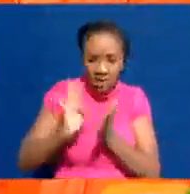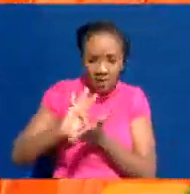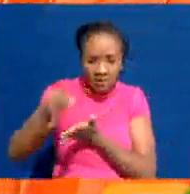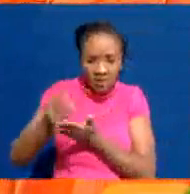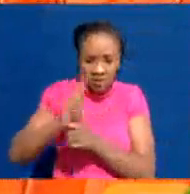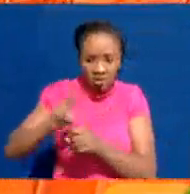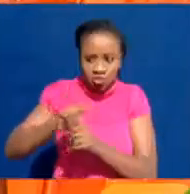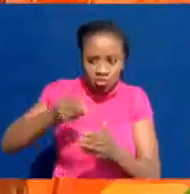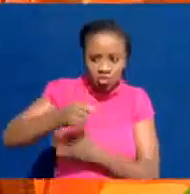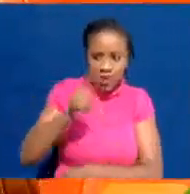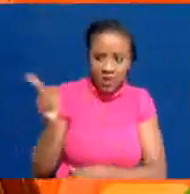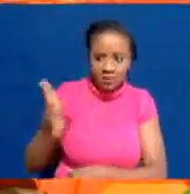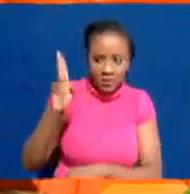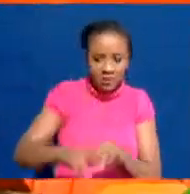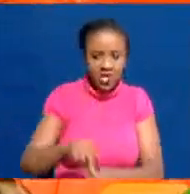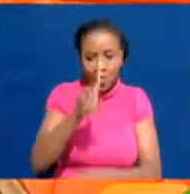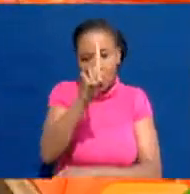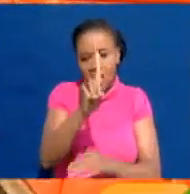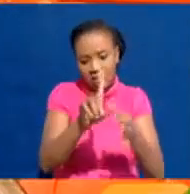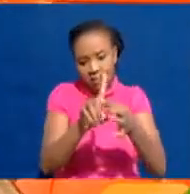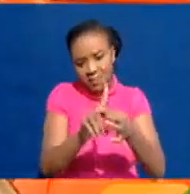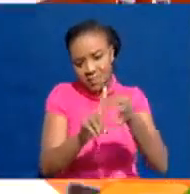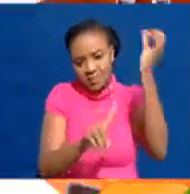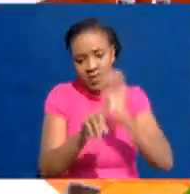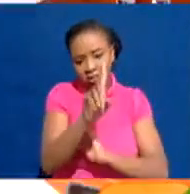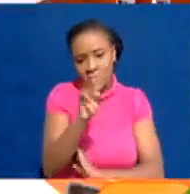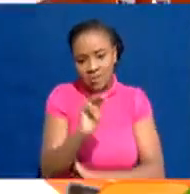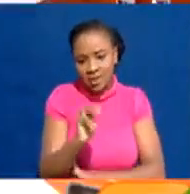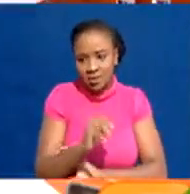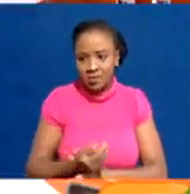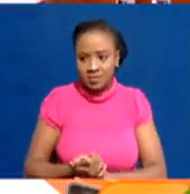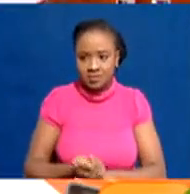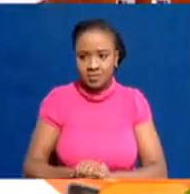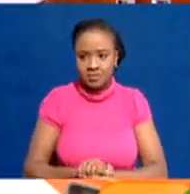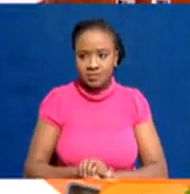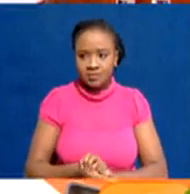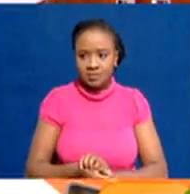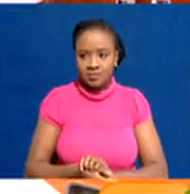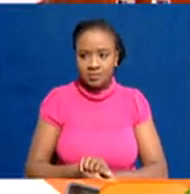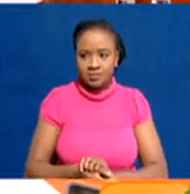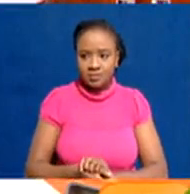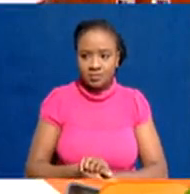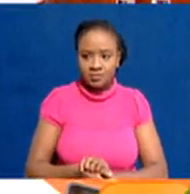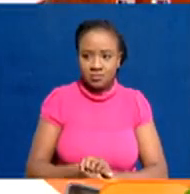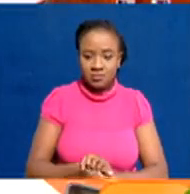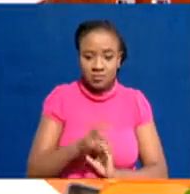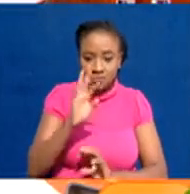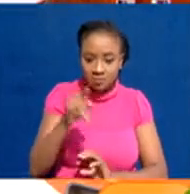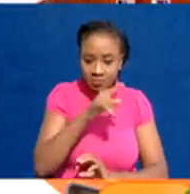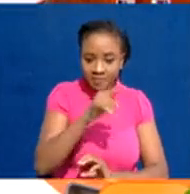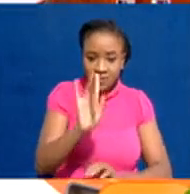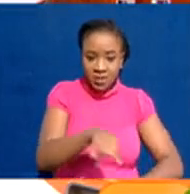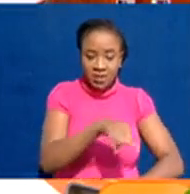zilitumika kununua kiti kimoja katika ofisi hiyo. Would you be surprised that is the chief officer for